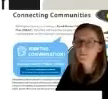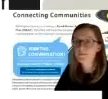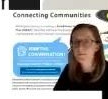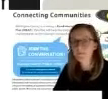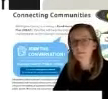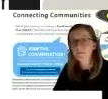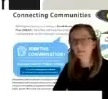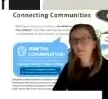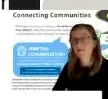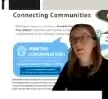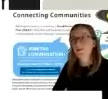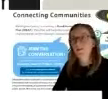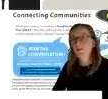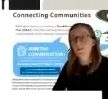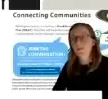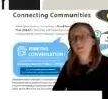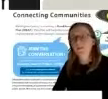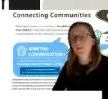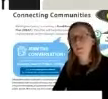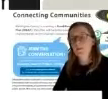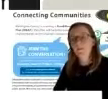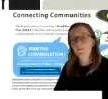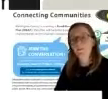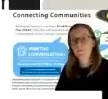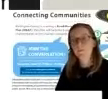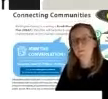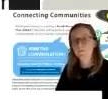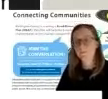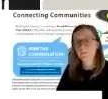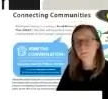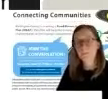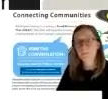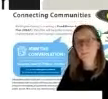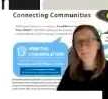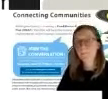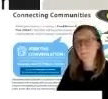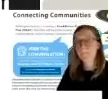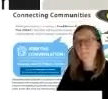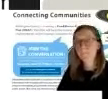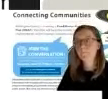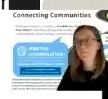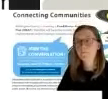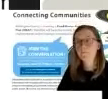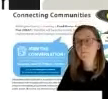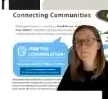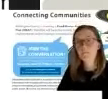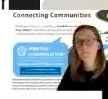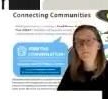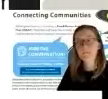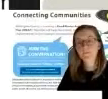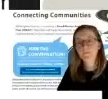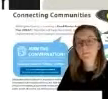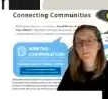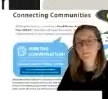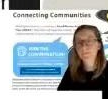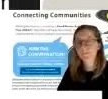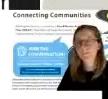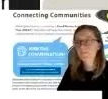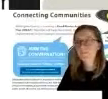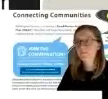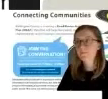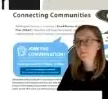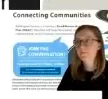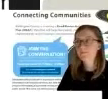while goals are corresponding outcomes that support the vision. We vetted the vision and the goals during the previous online engagement session and received